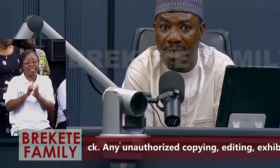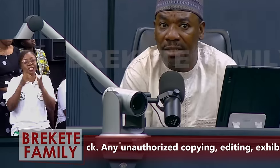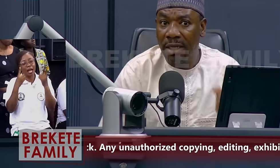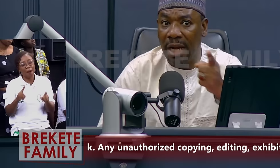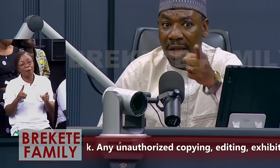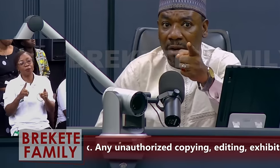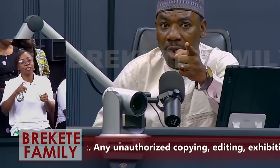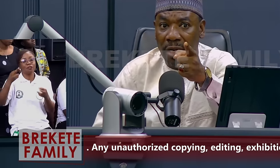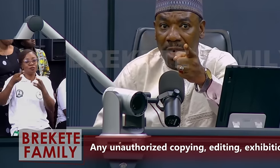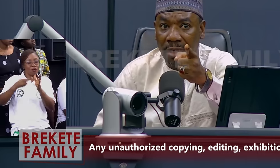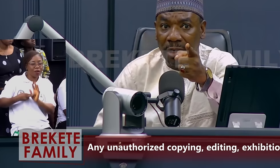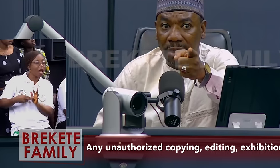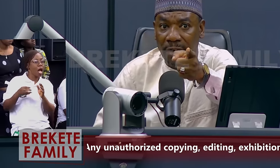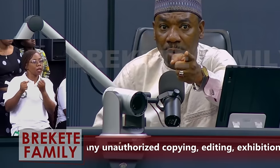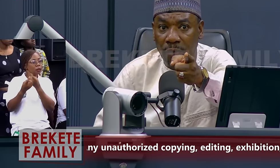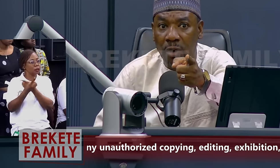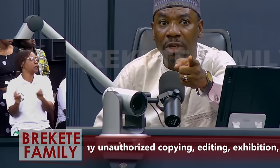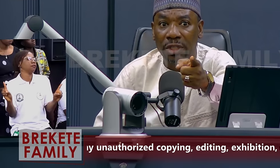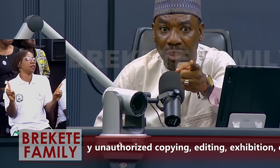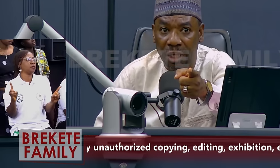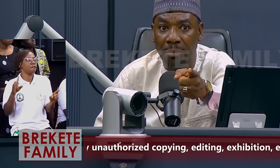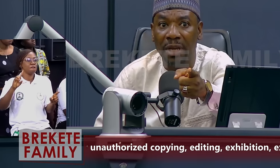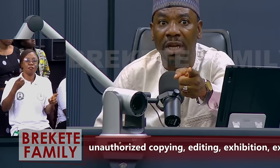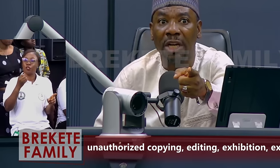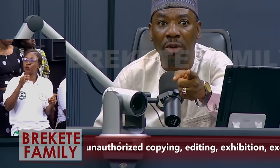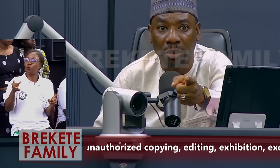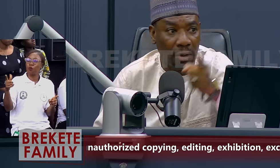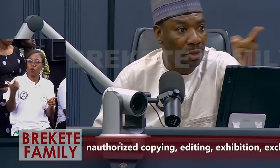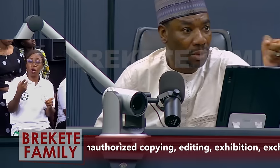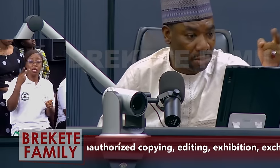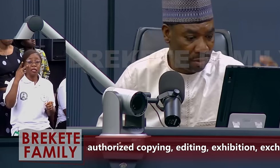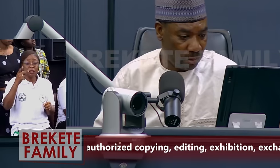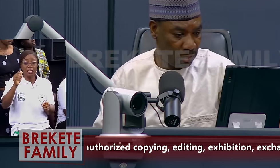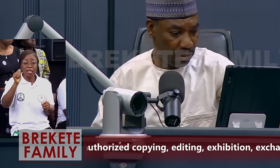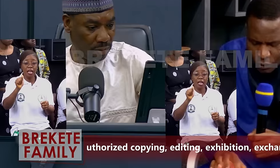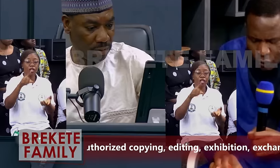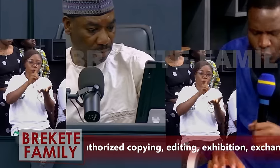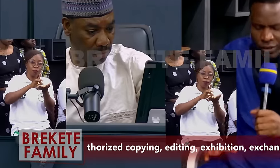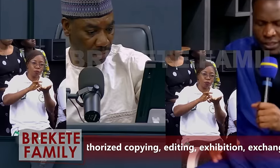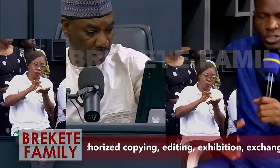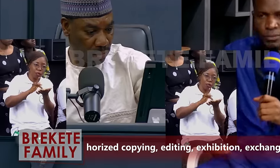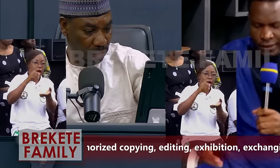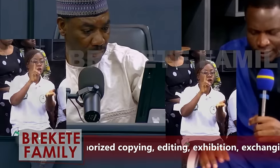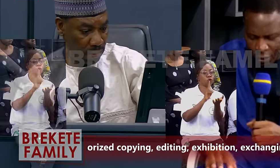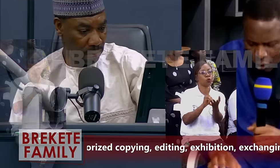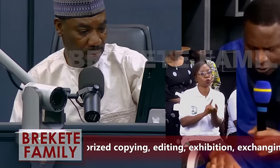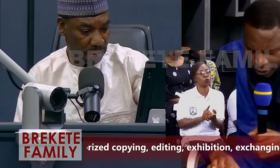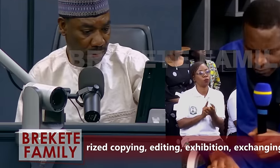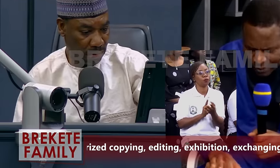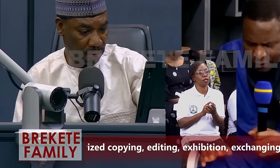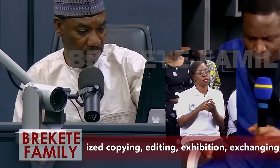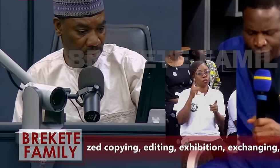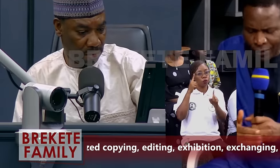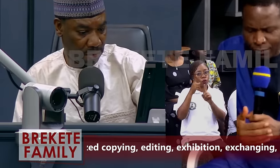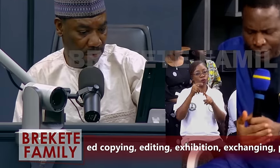rest. Now I require that. First of all, see a medical doctor. Thank you, sir. So what's the treatment? The goal of